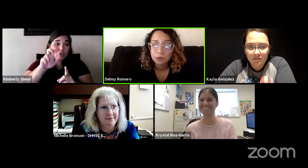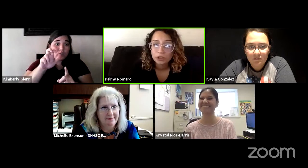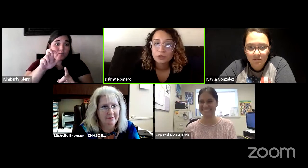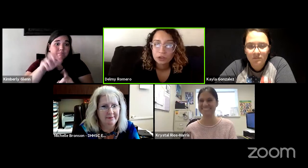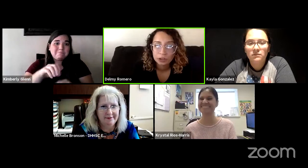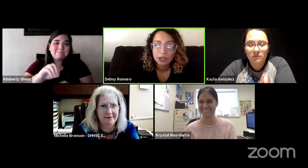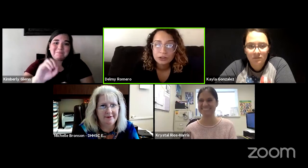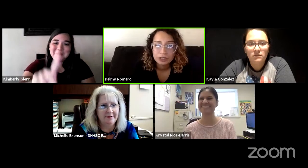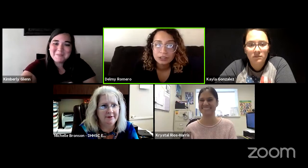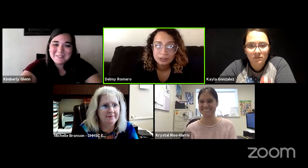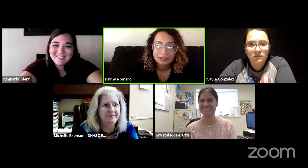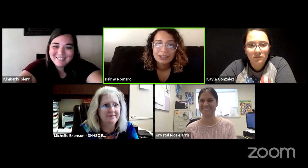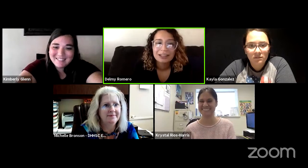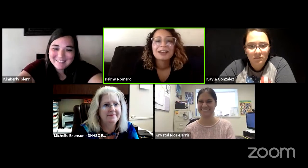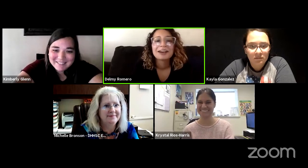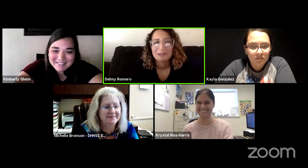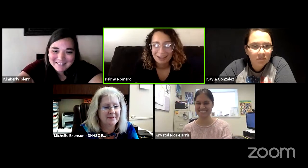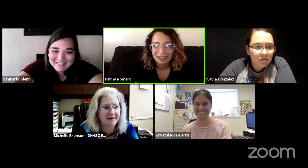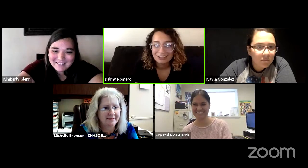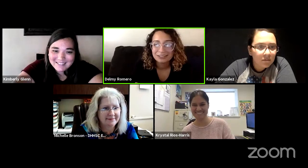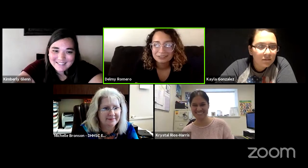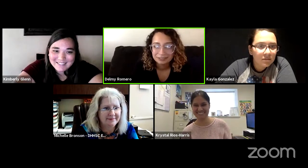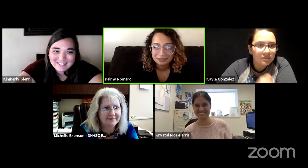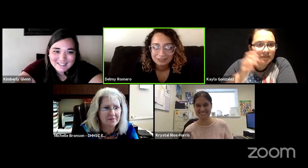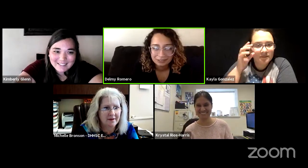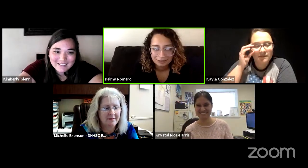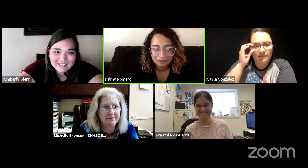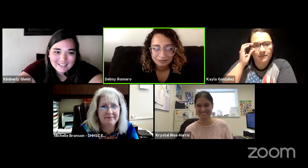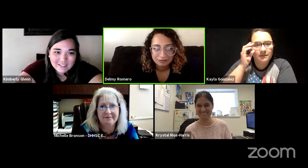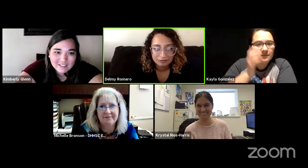Deaf sports for 300. Okay.